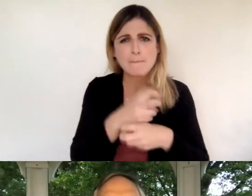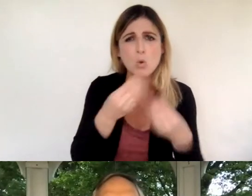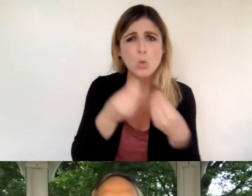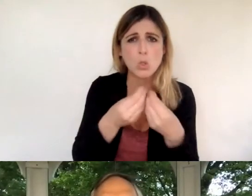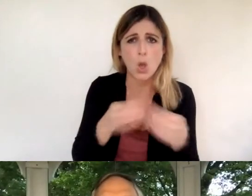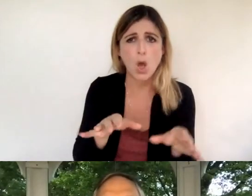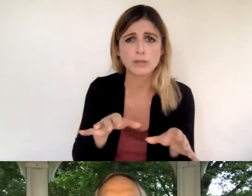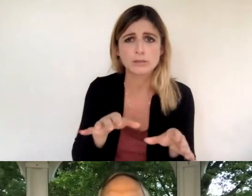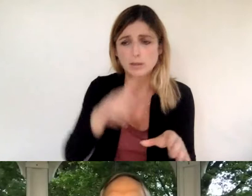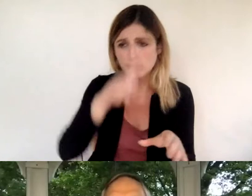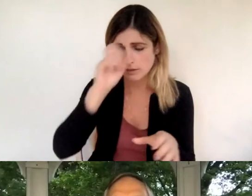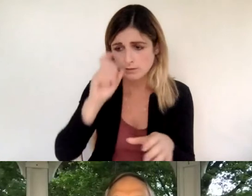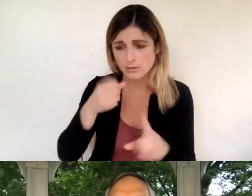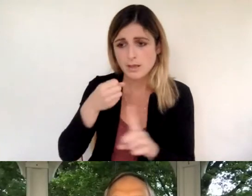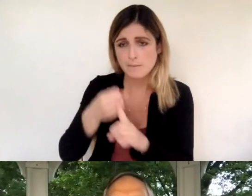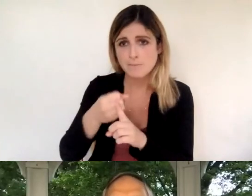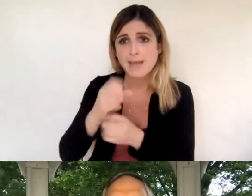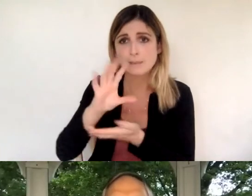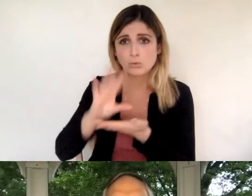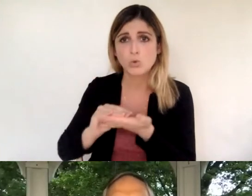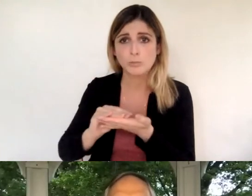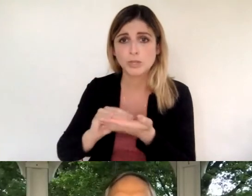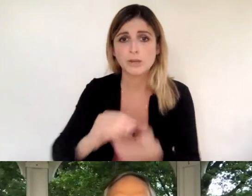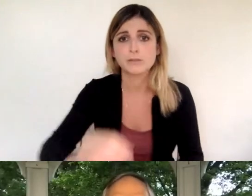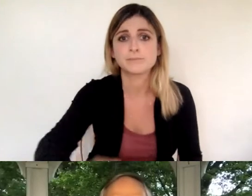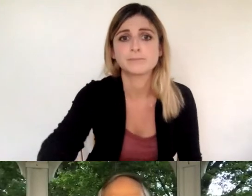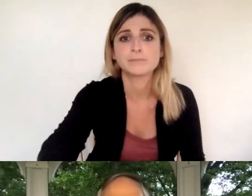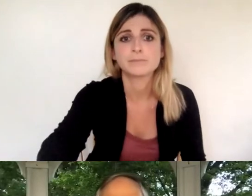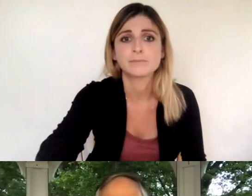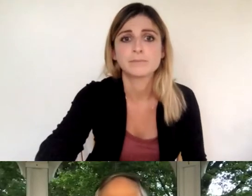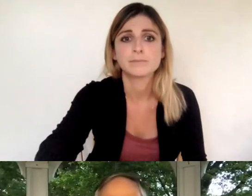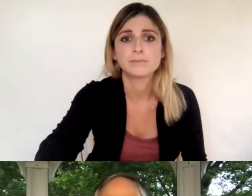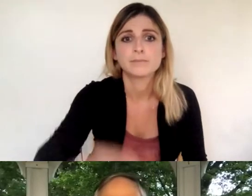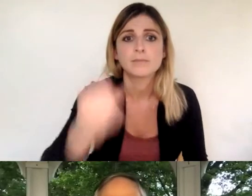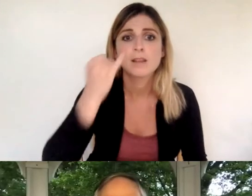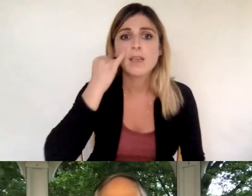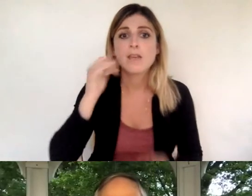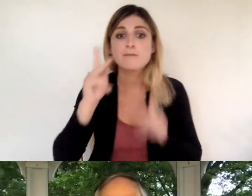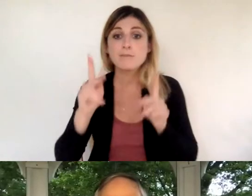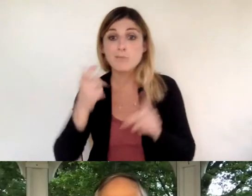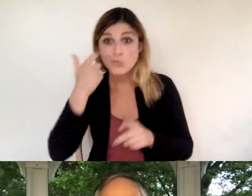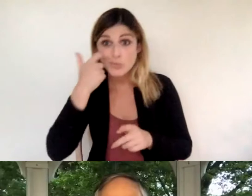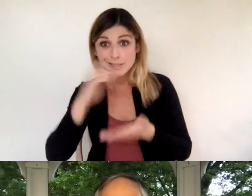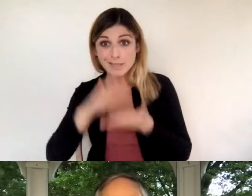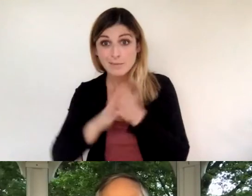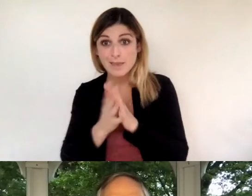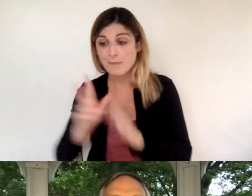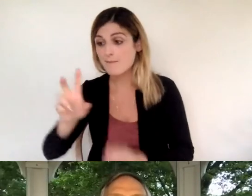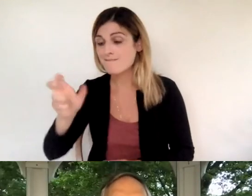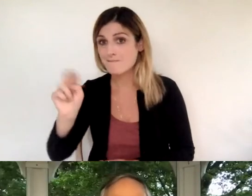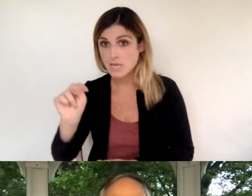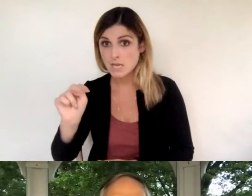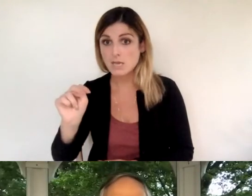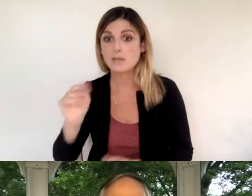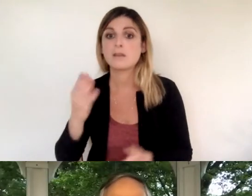reason. And for those who have recently gone vegan, you may find that your reflux is gone now, which is